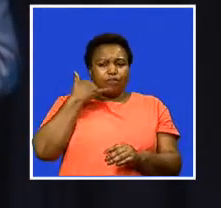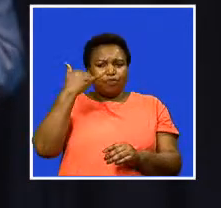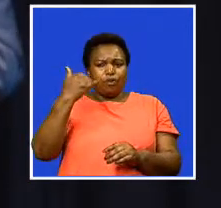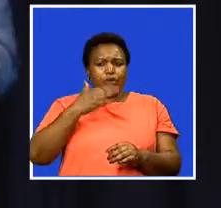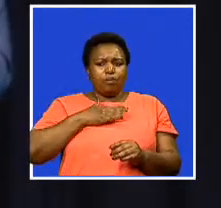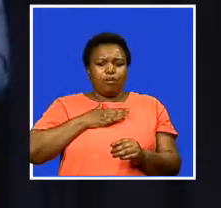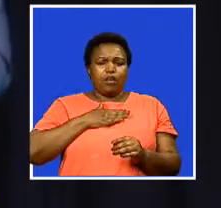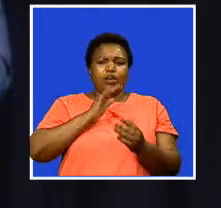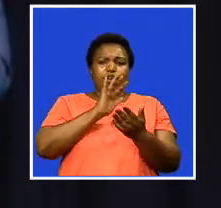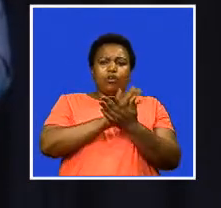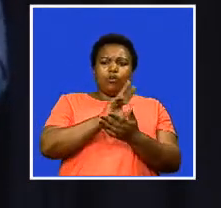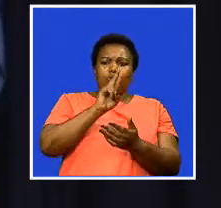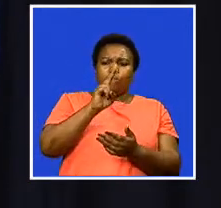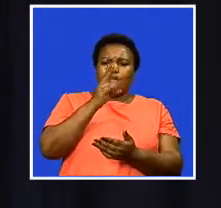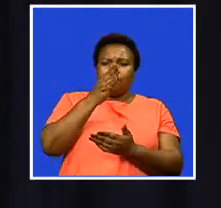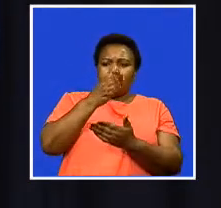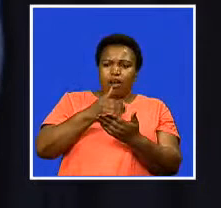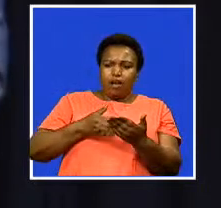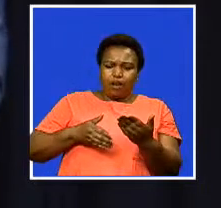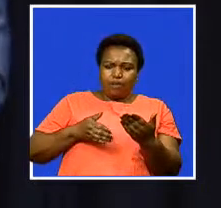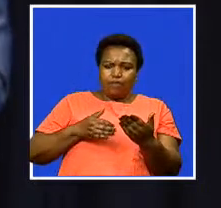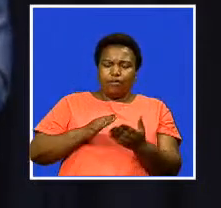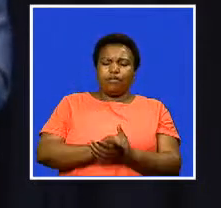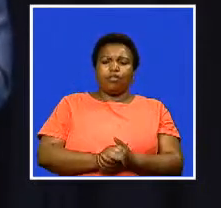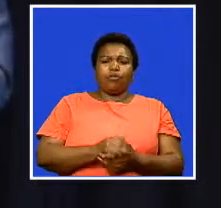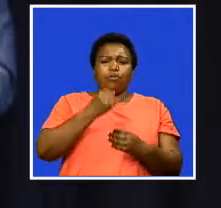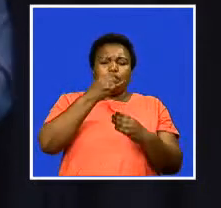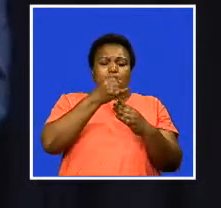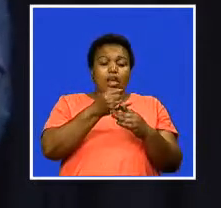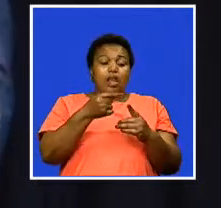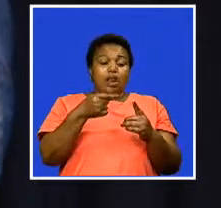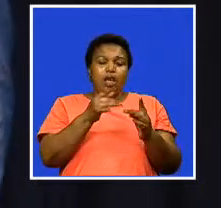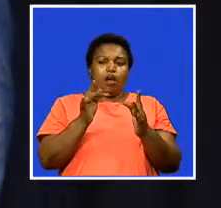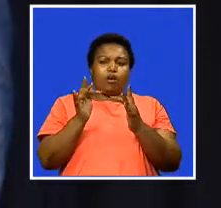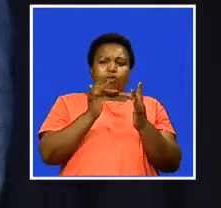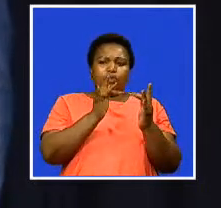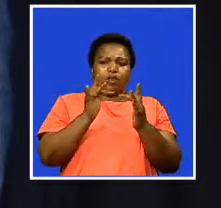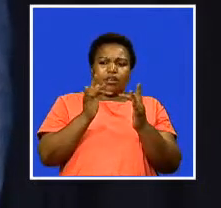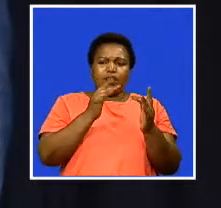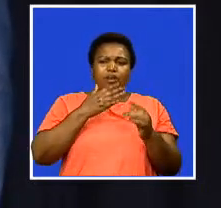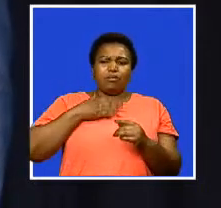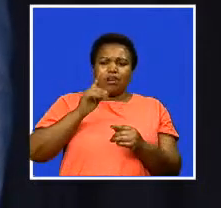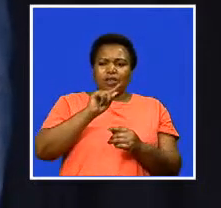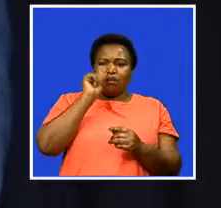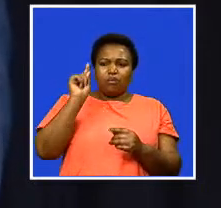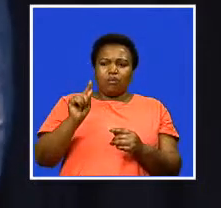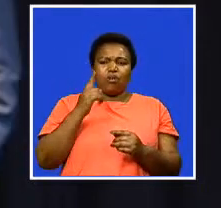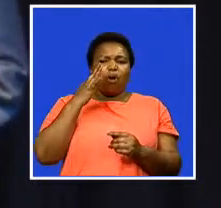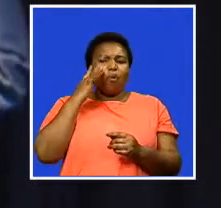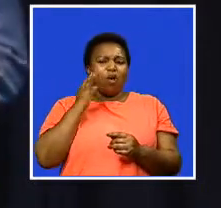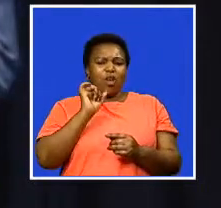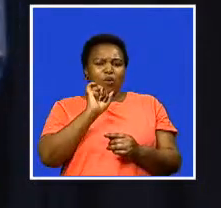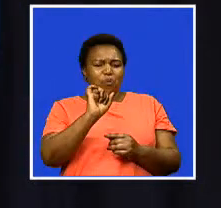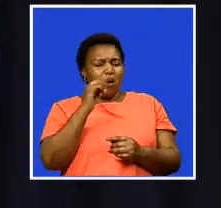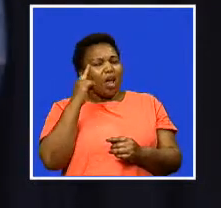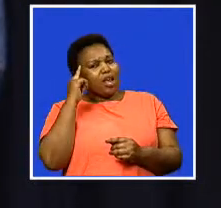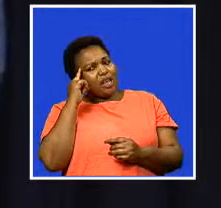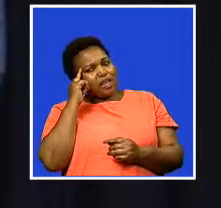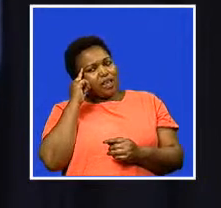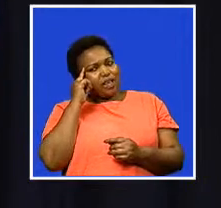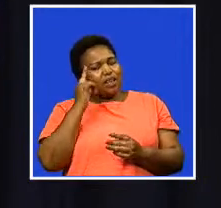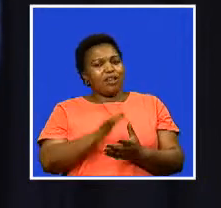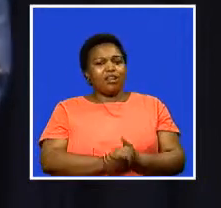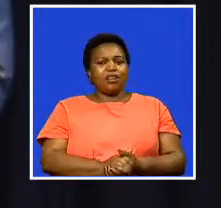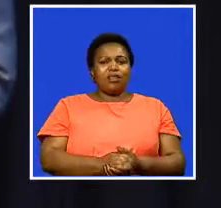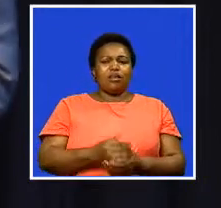12:30 ikukhona le yakufuna lokulaka ucoordination ngiyathi buthi ulala nini kanti wena wawubonake